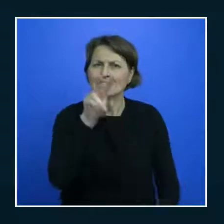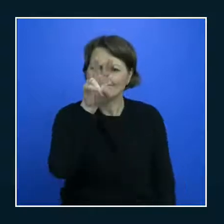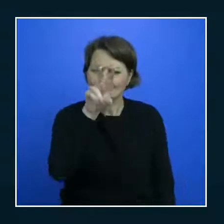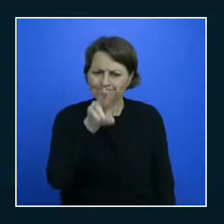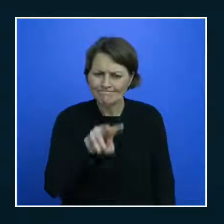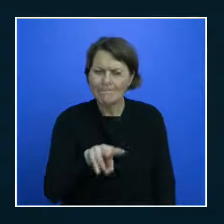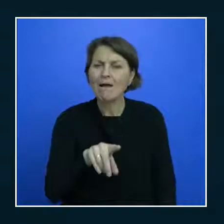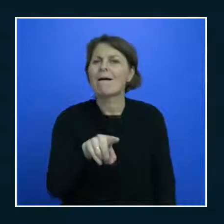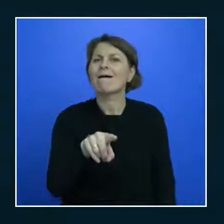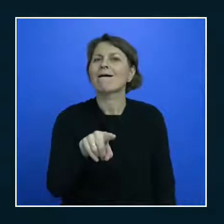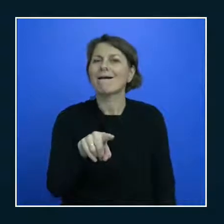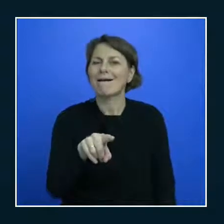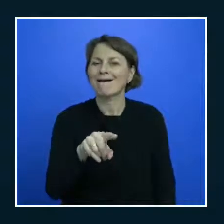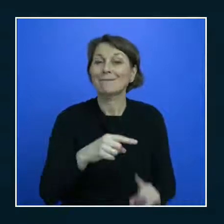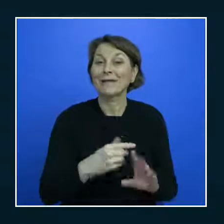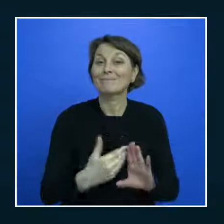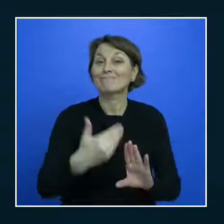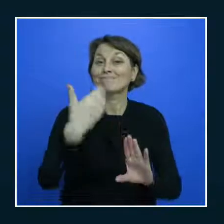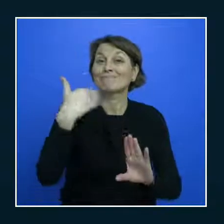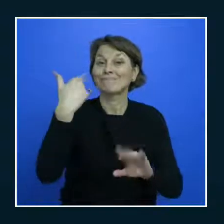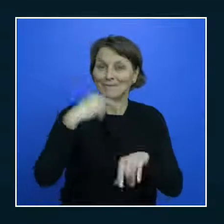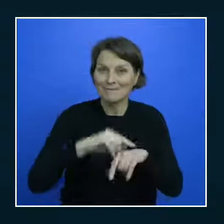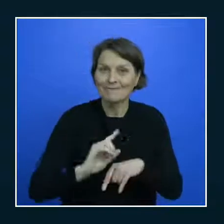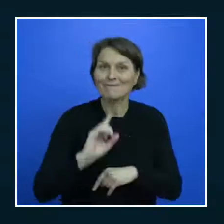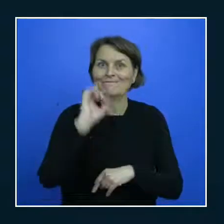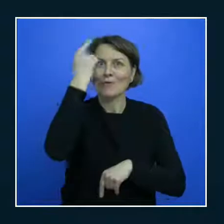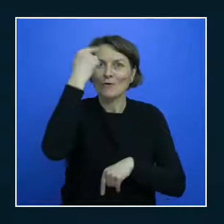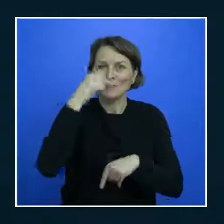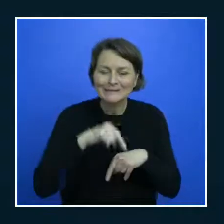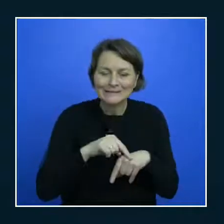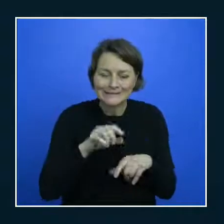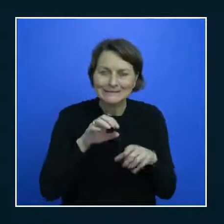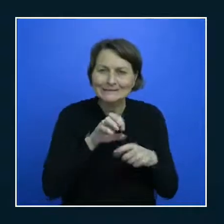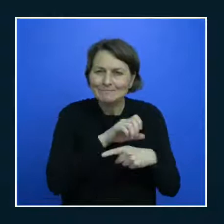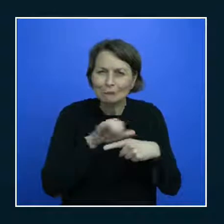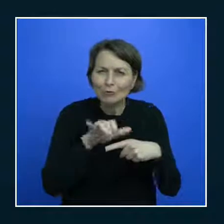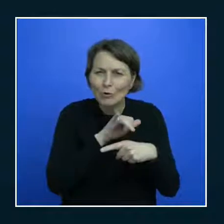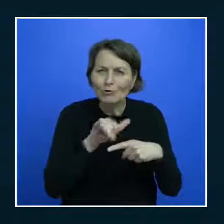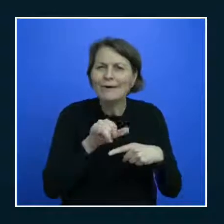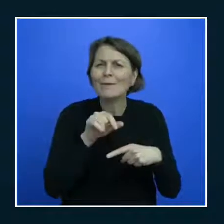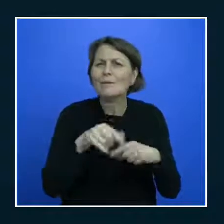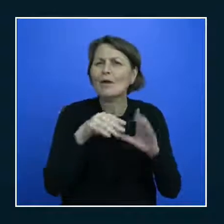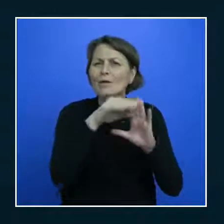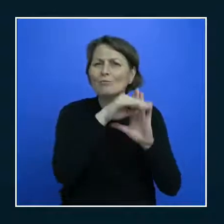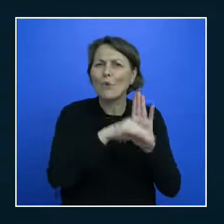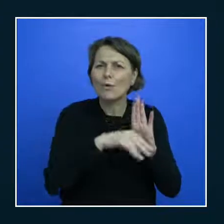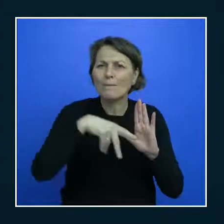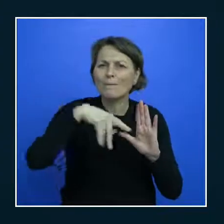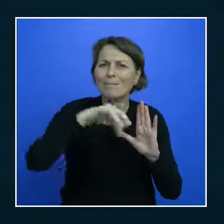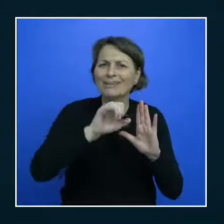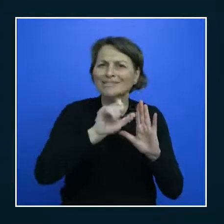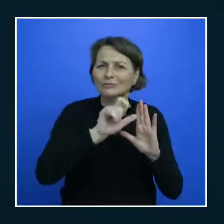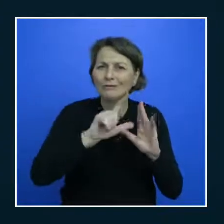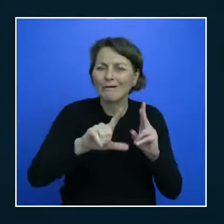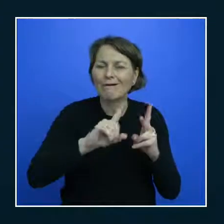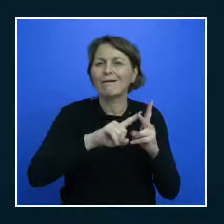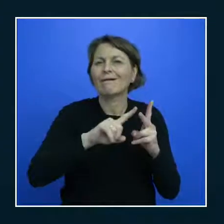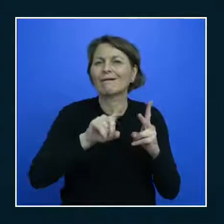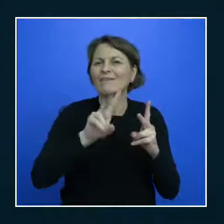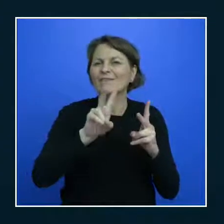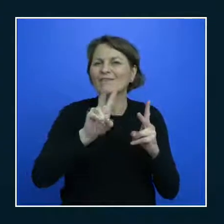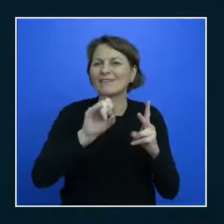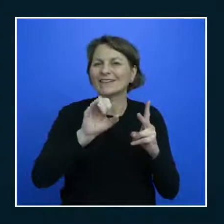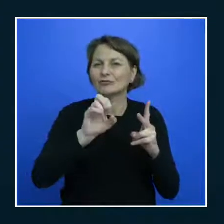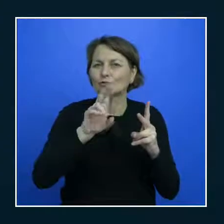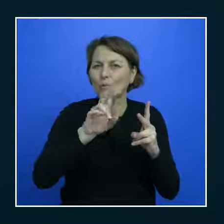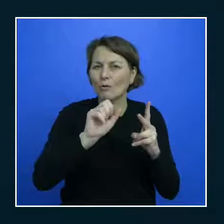the days when I started programming with Pascal and then Visual Basic and then some VBA stuff. It really reminds me of